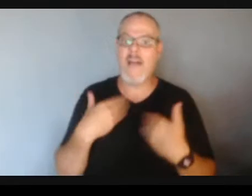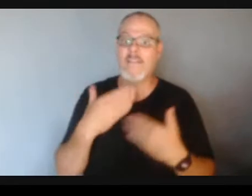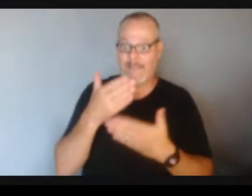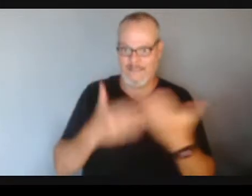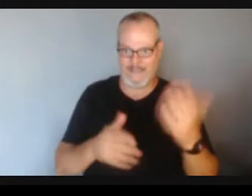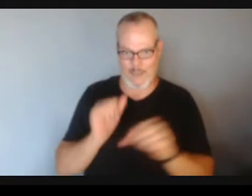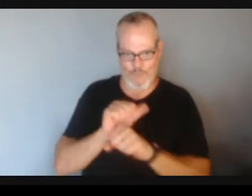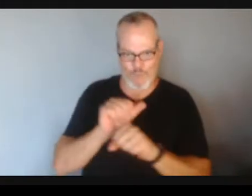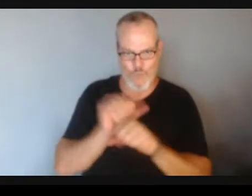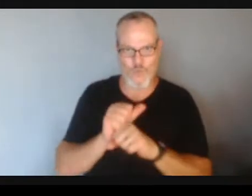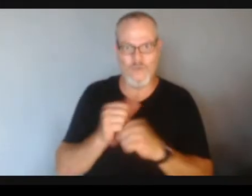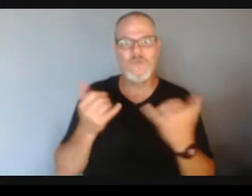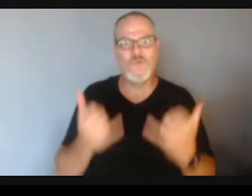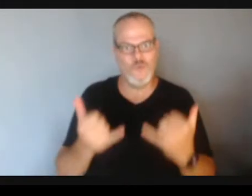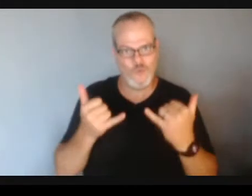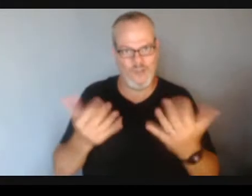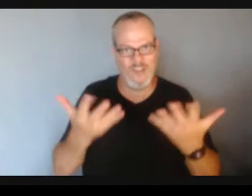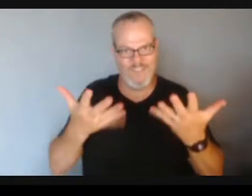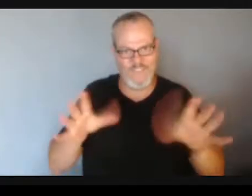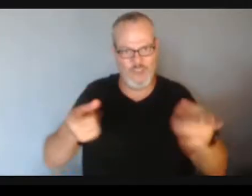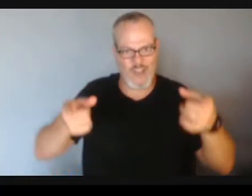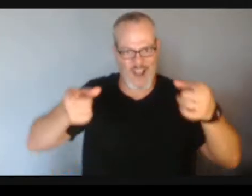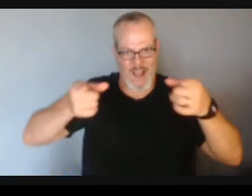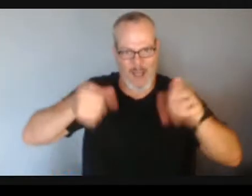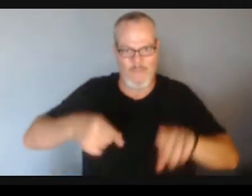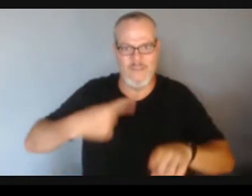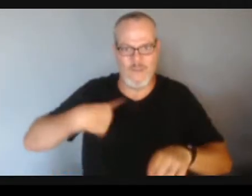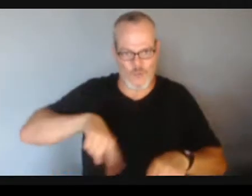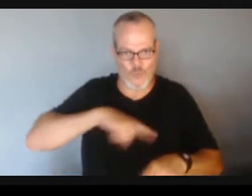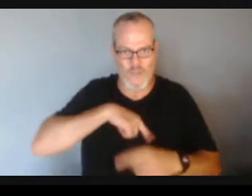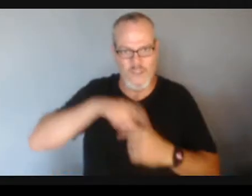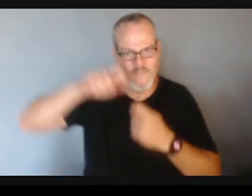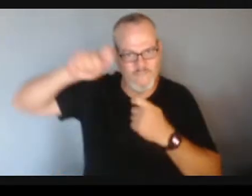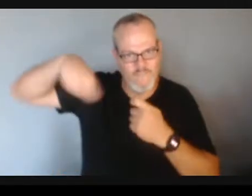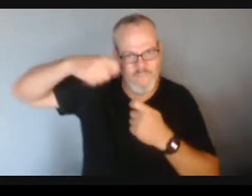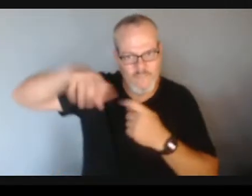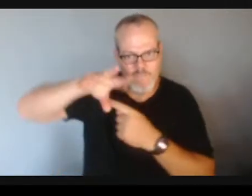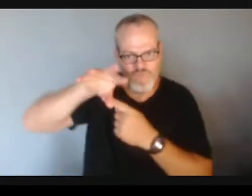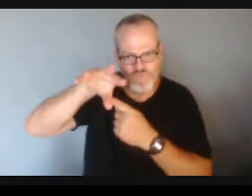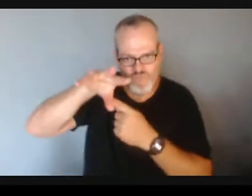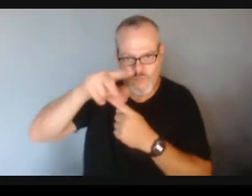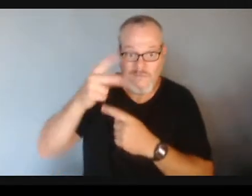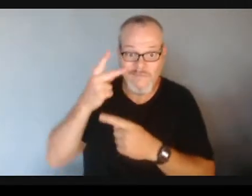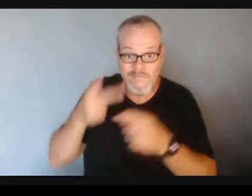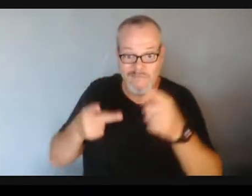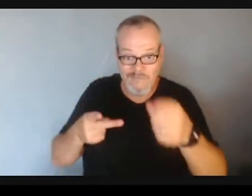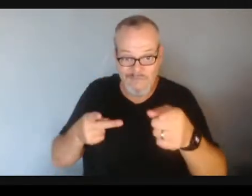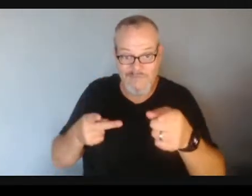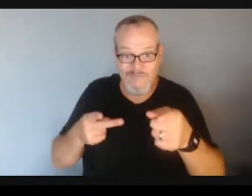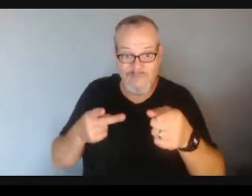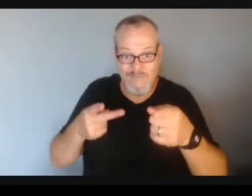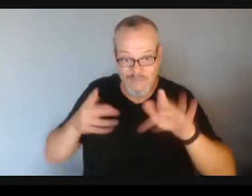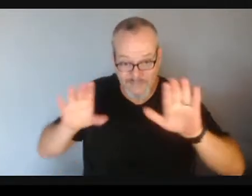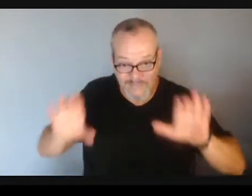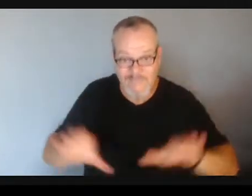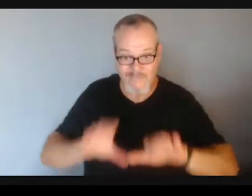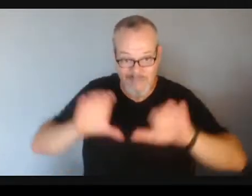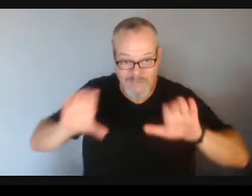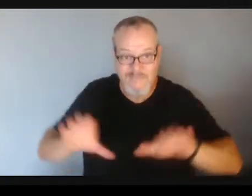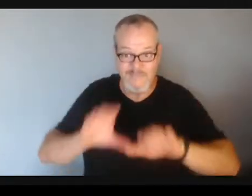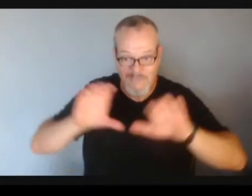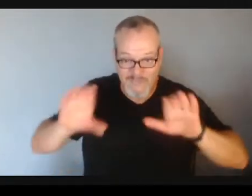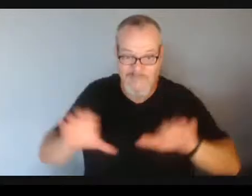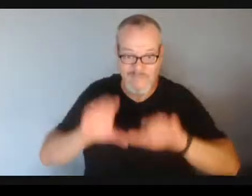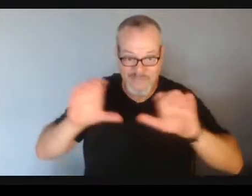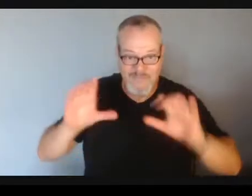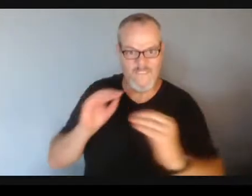that occurred that we were able to capture. And we see that they went out there and basically fixed